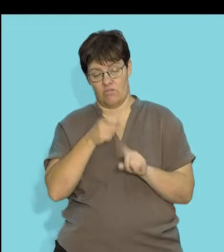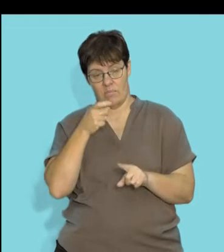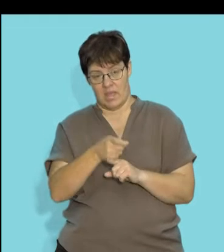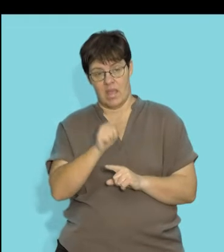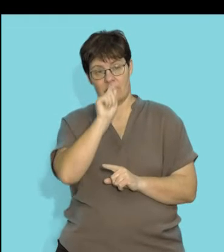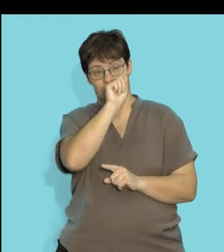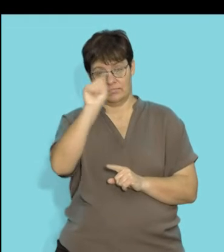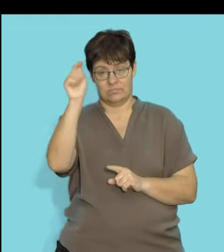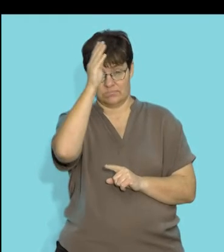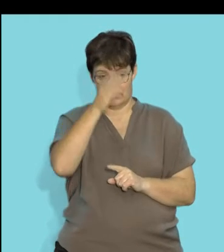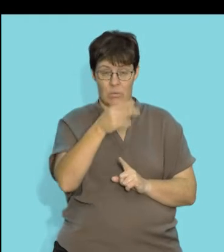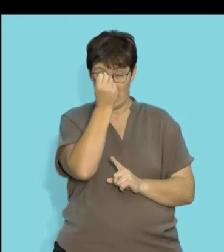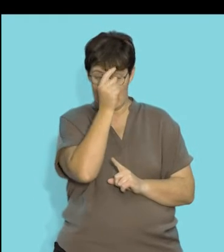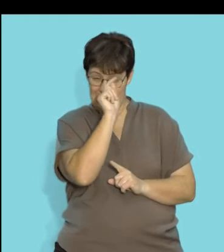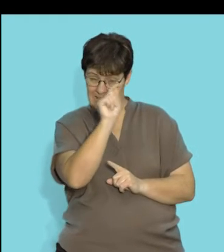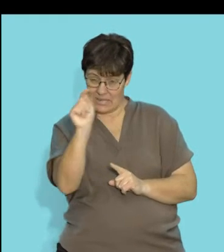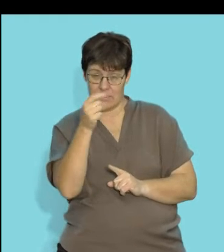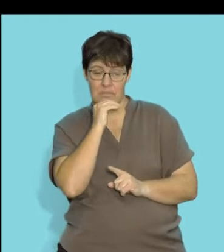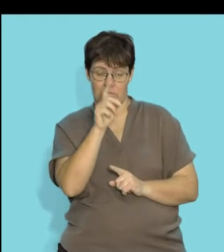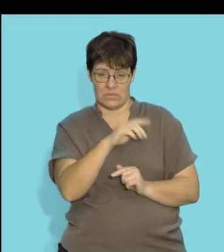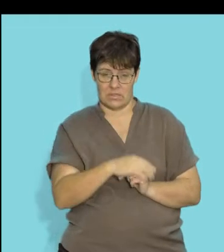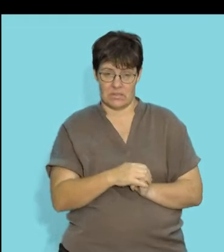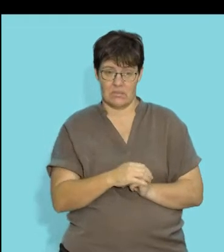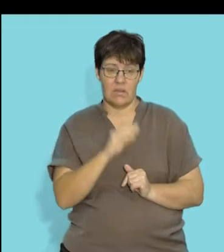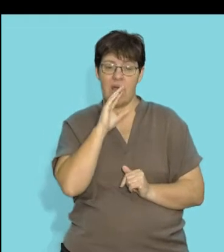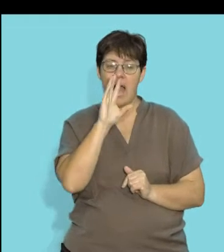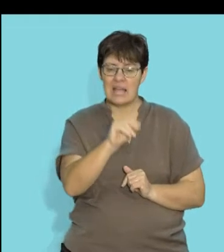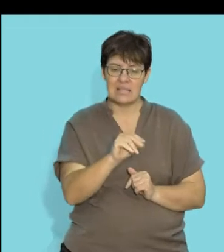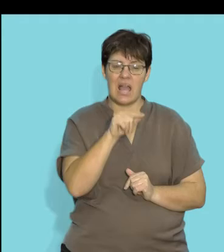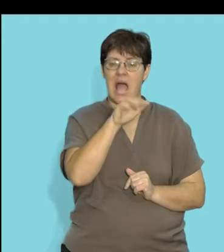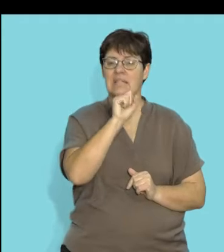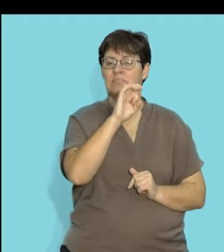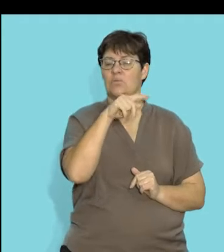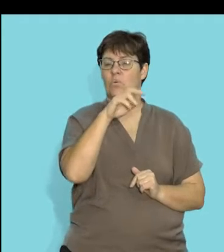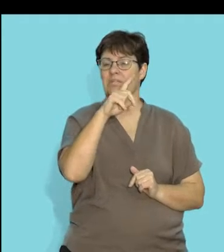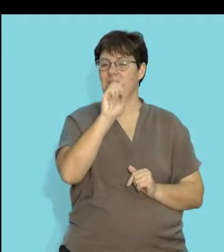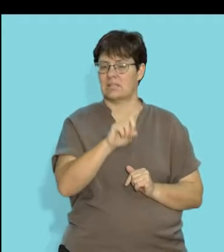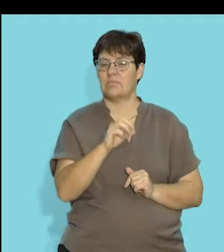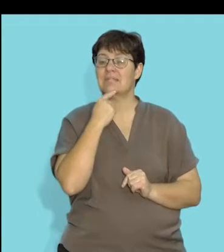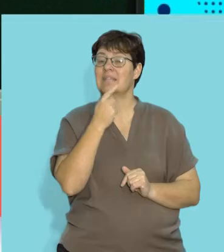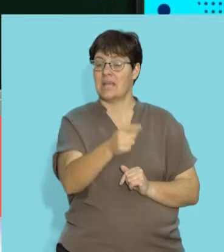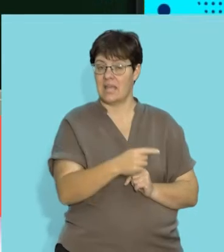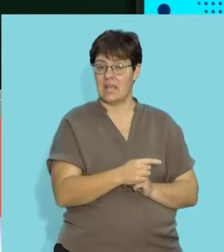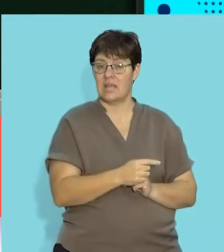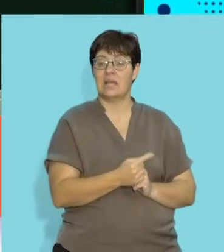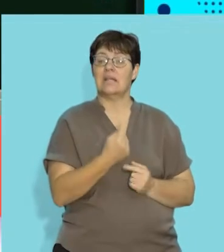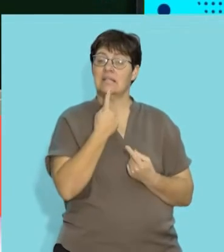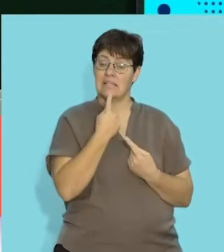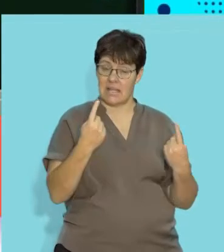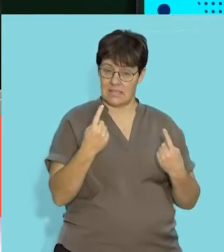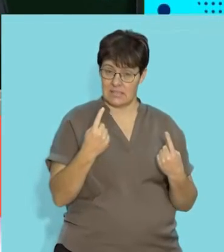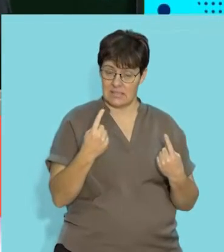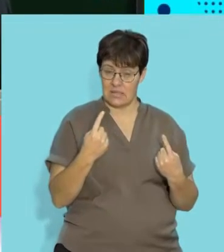on the graph. So you please need to make sure you understand this. How am I going to ask you about the asymptote? I'm going to say to